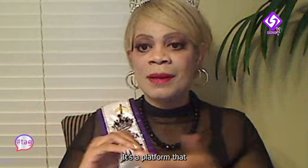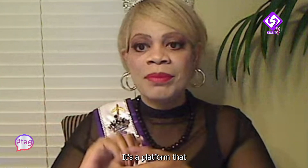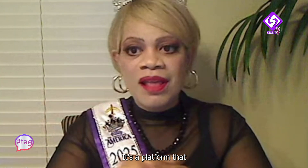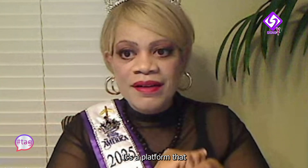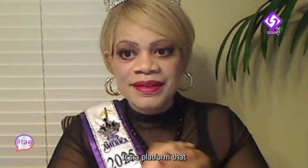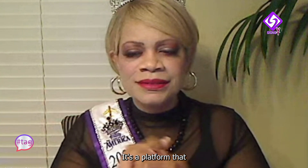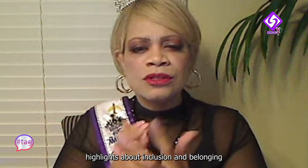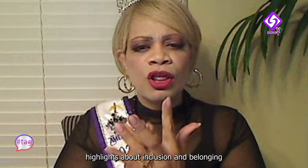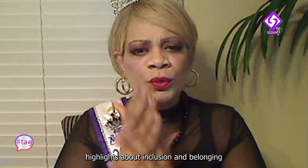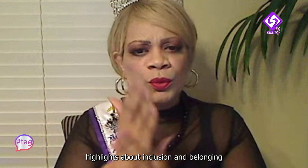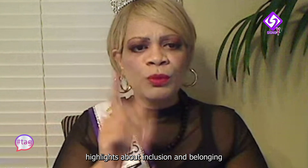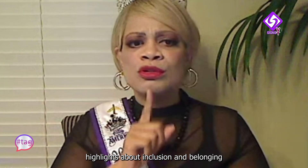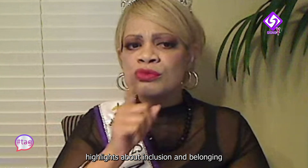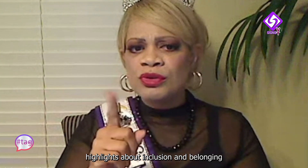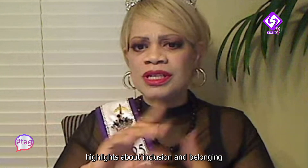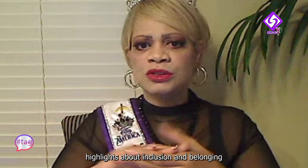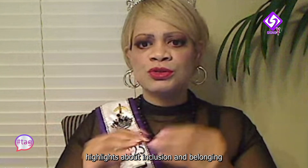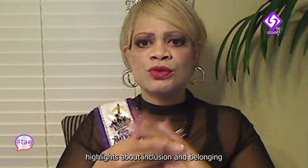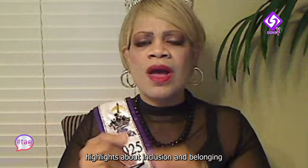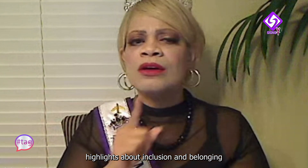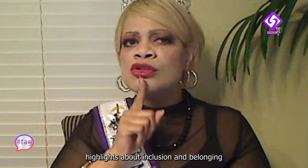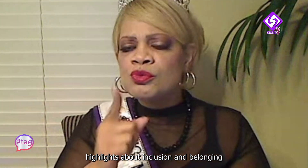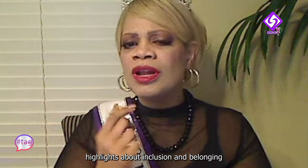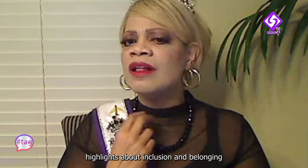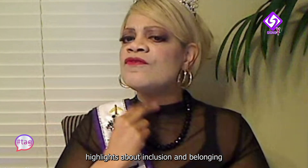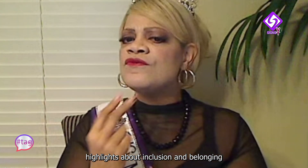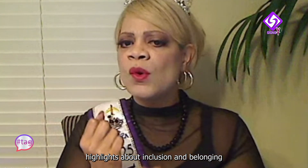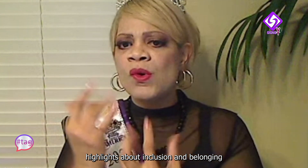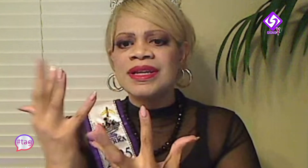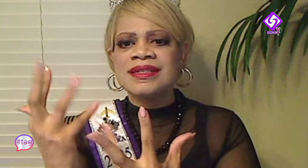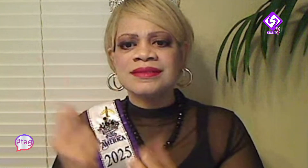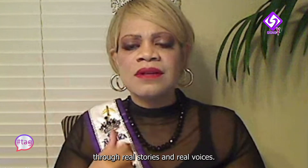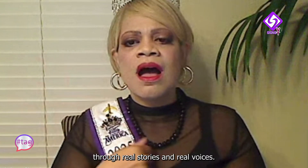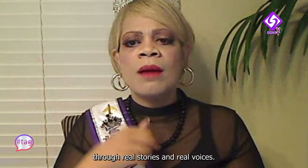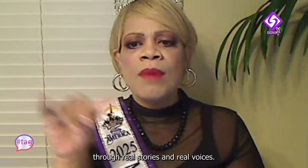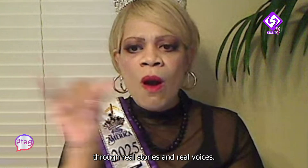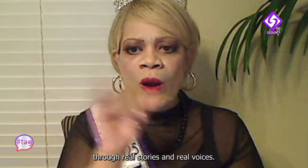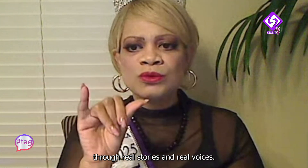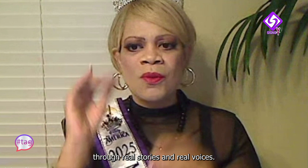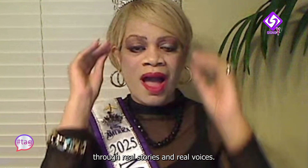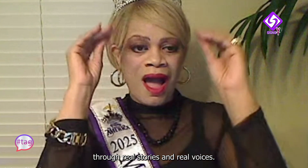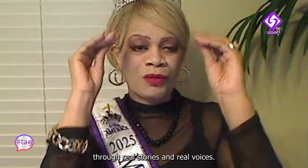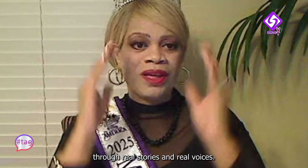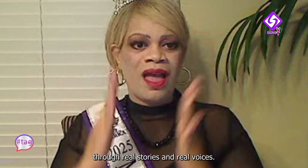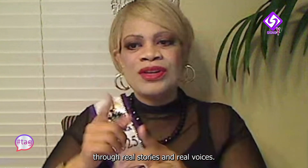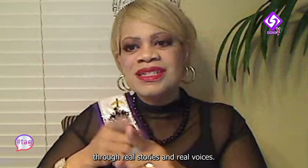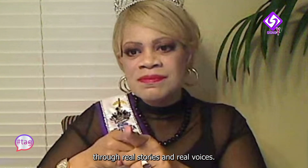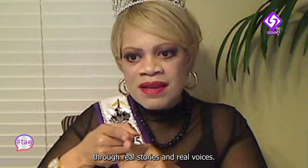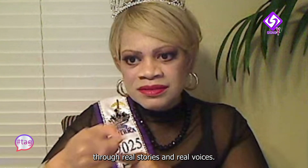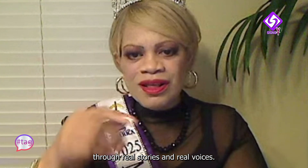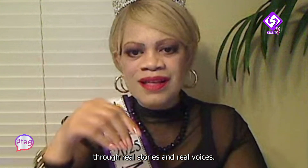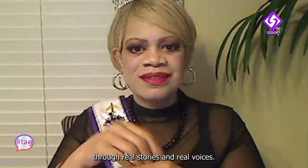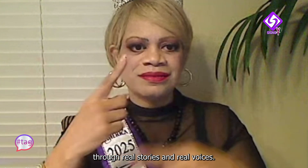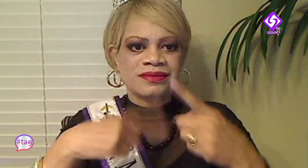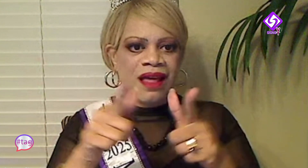It's a platform that highlights about inclusion and belonging through real stories and